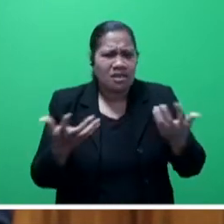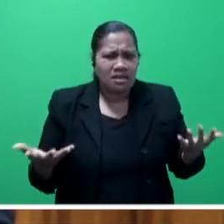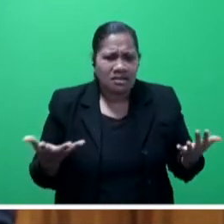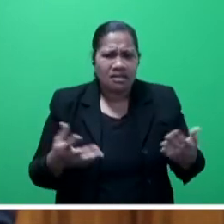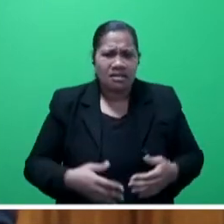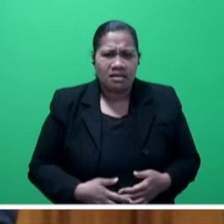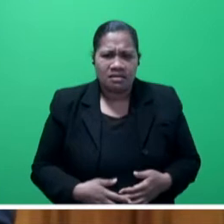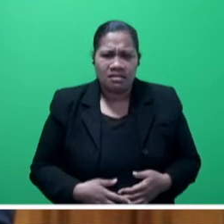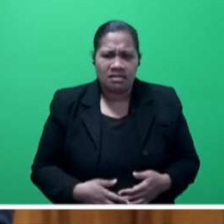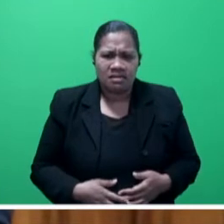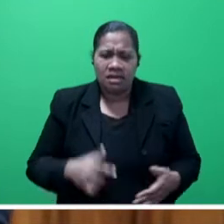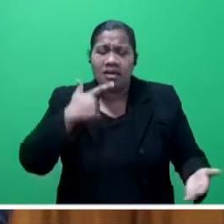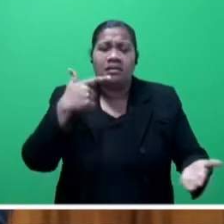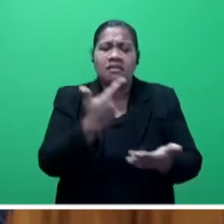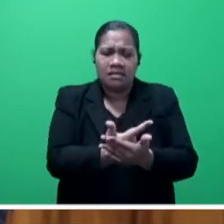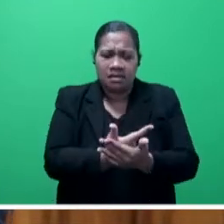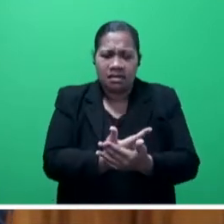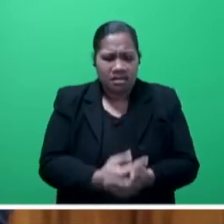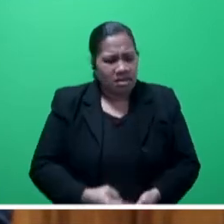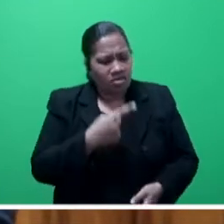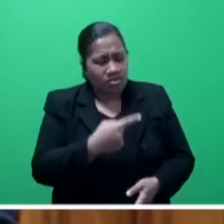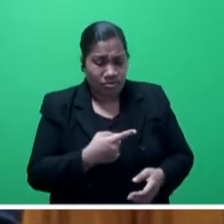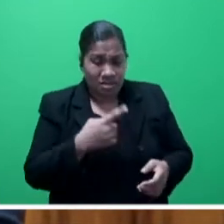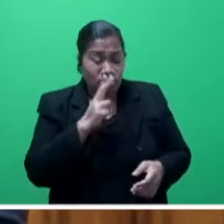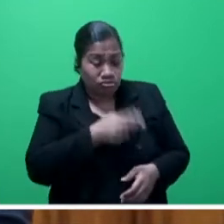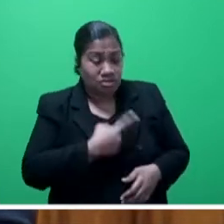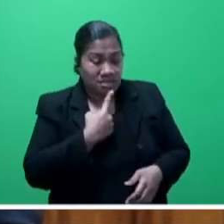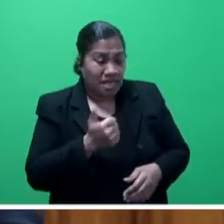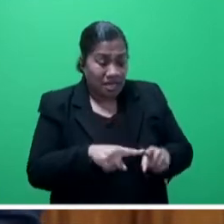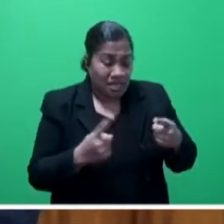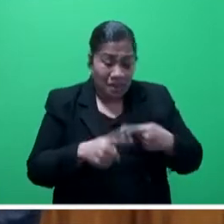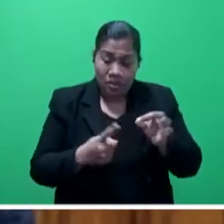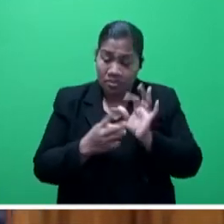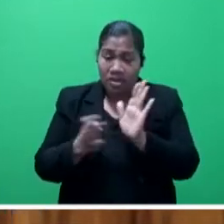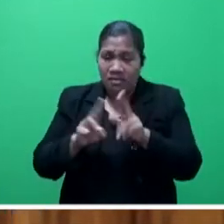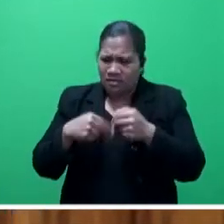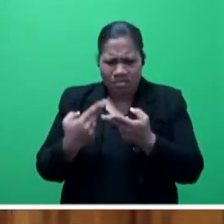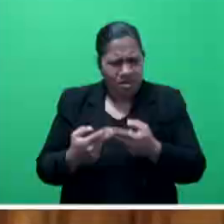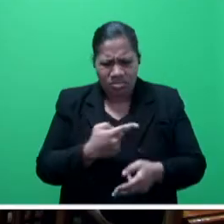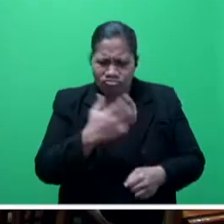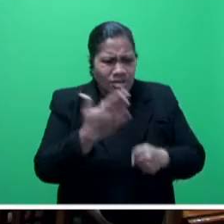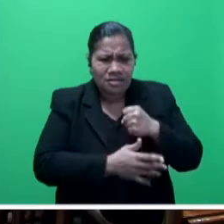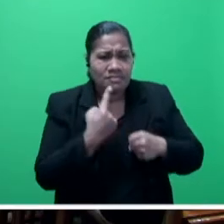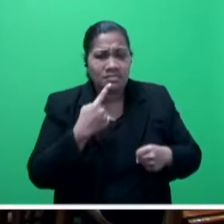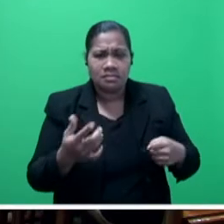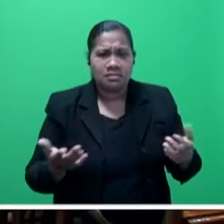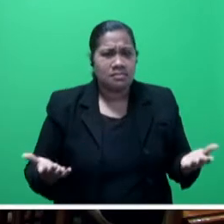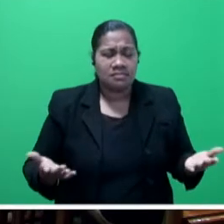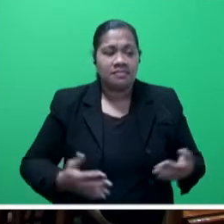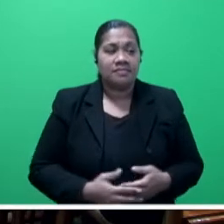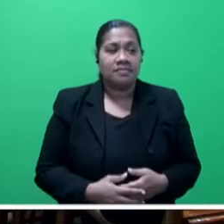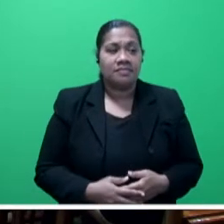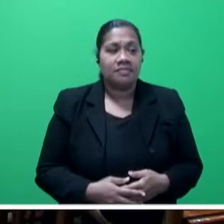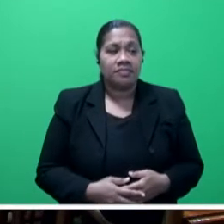And it's a lie that she said anything about the Prime Minister's family. She didn't. Thank you, Mr. Speaker.